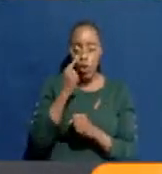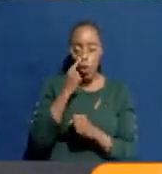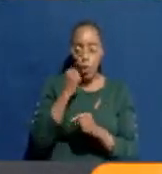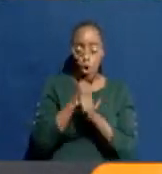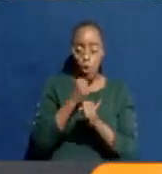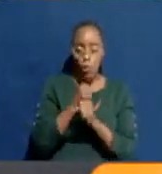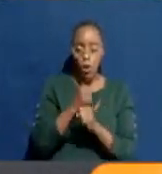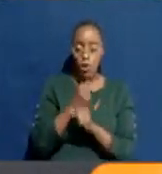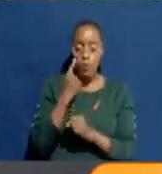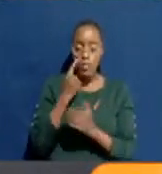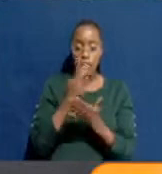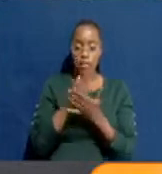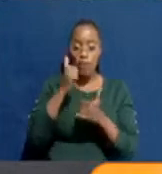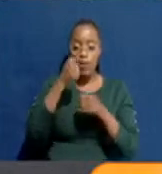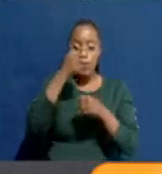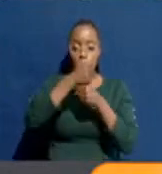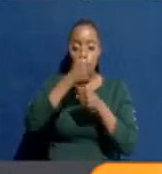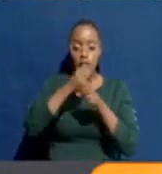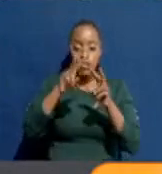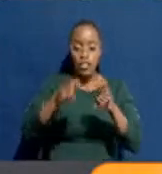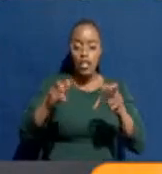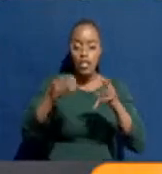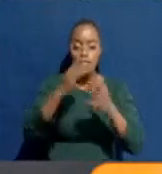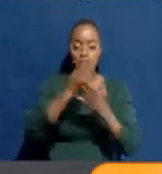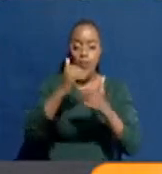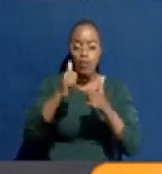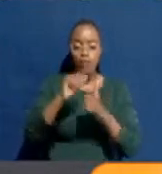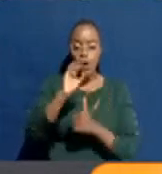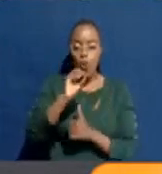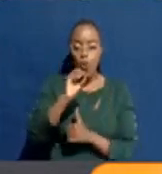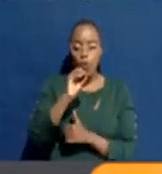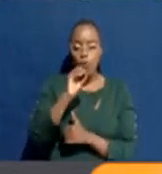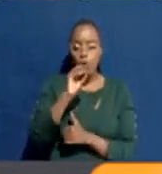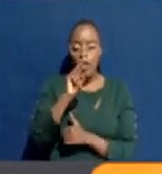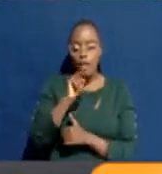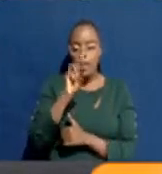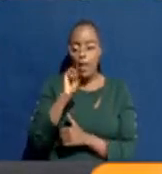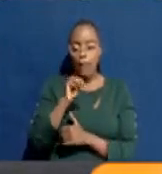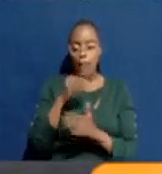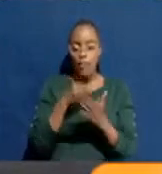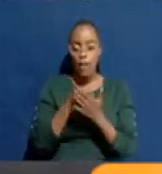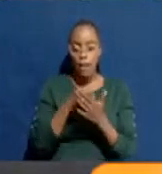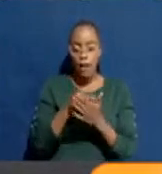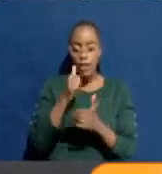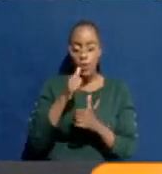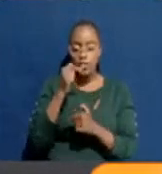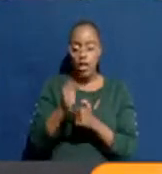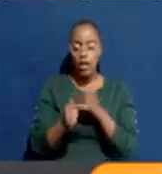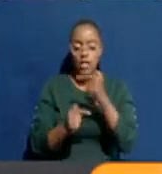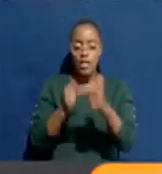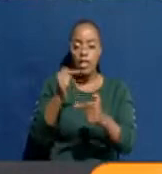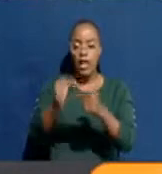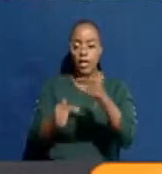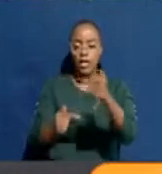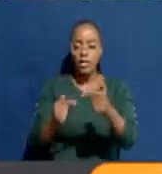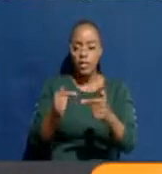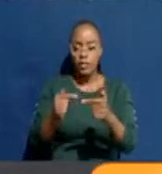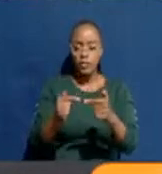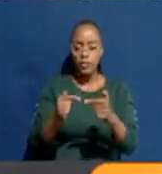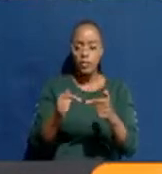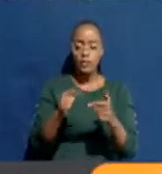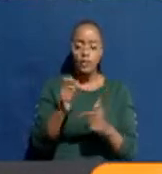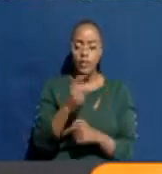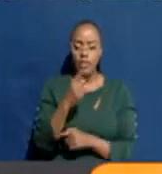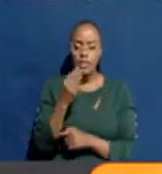one thing that we did. If you check on something we call O&M, the monies that are recurrent and recurring and